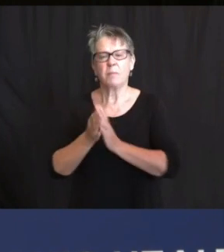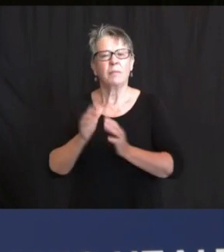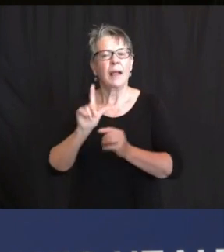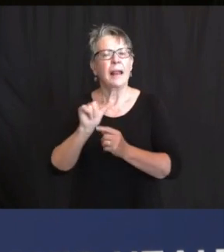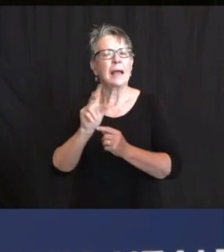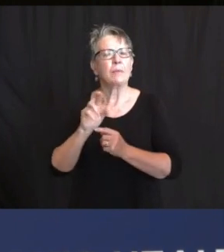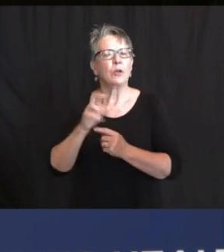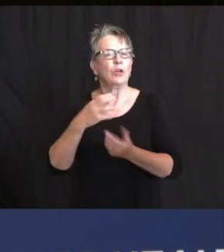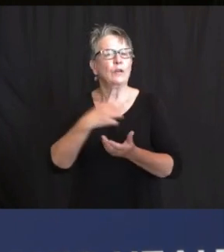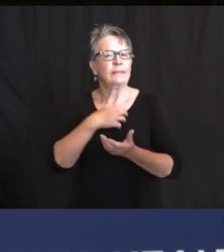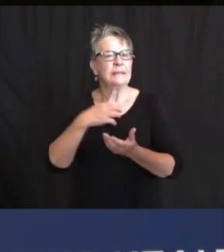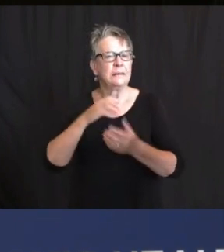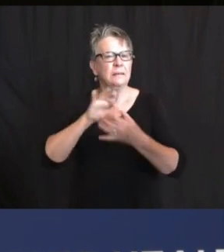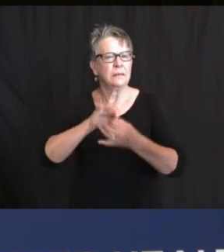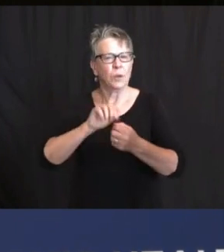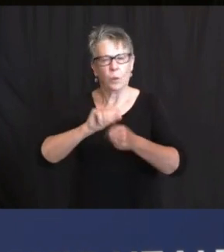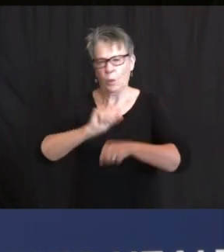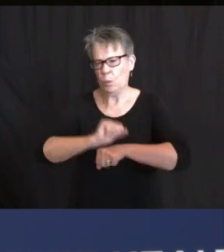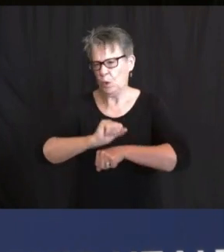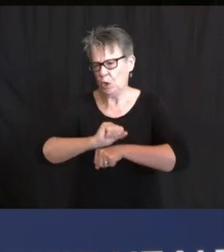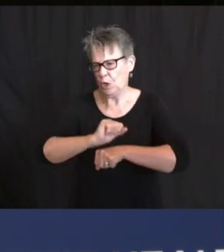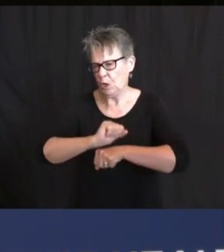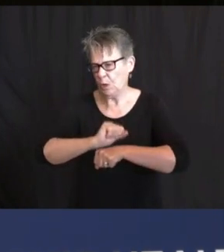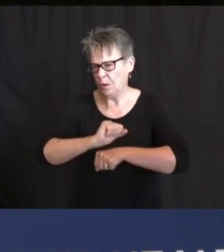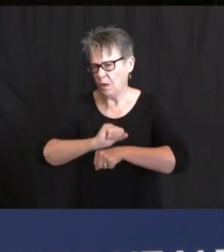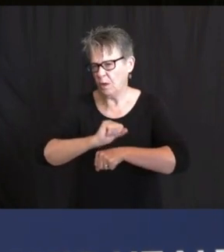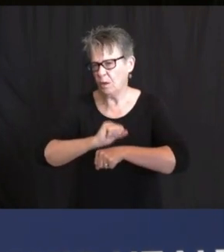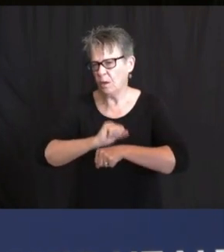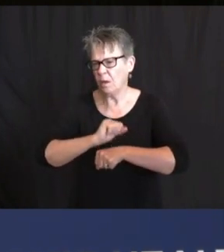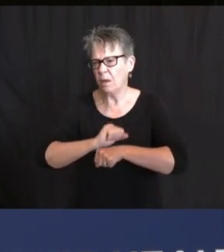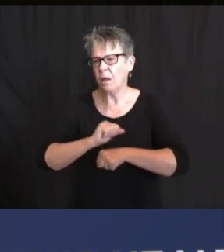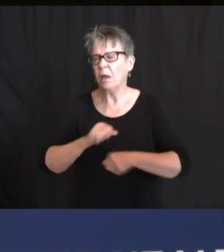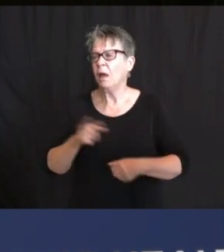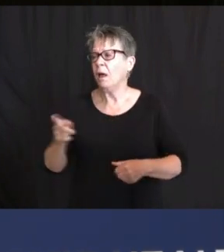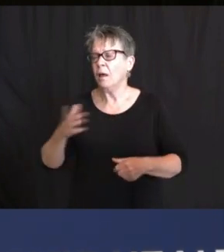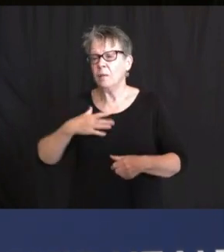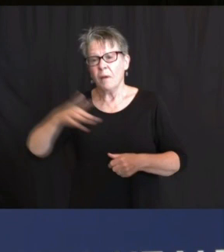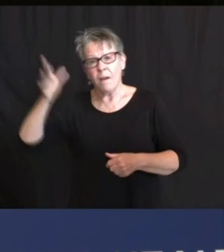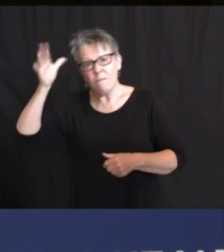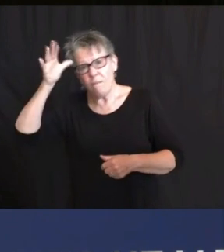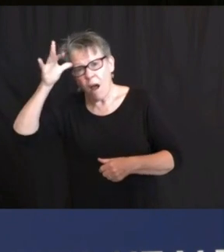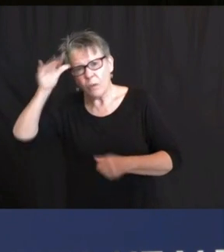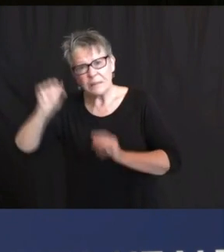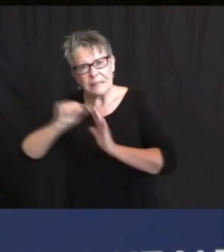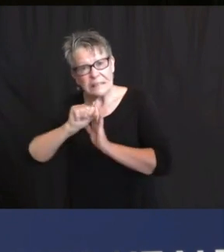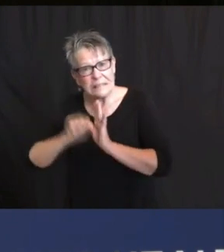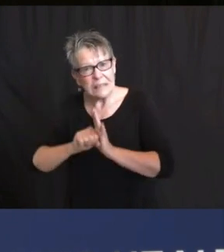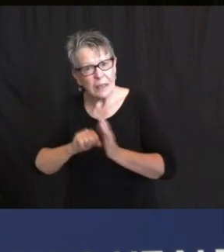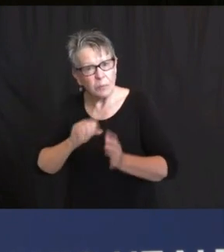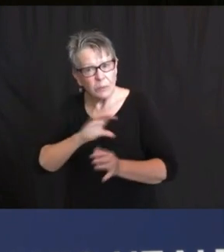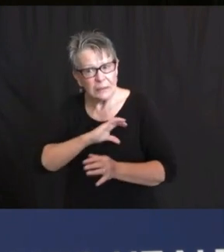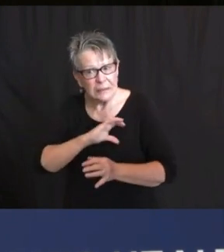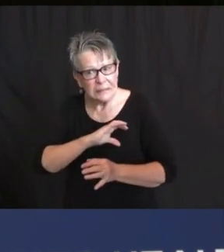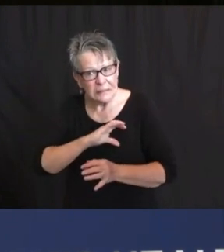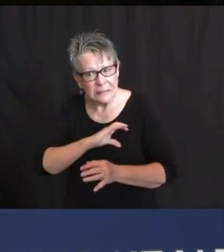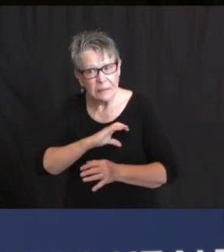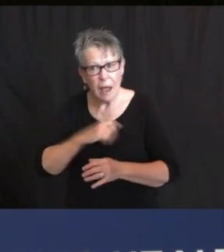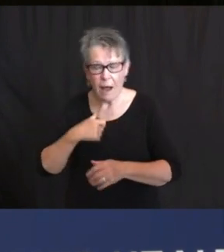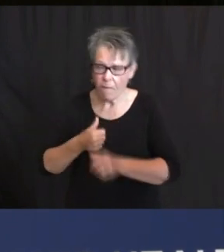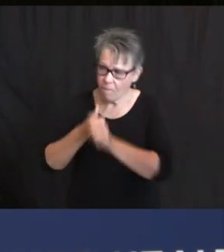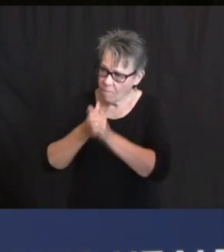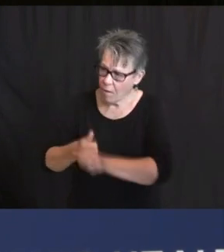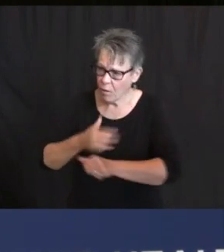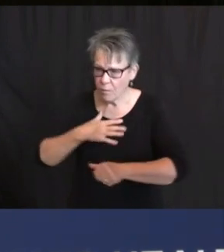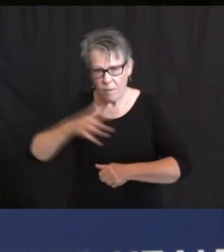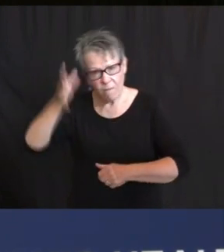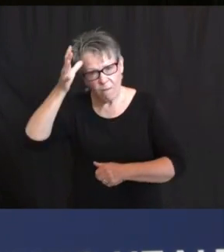couldn't be more proud simply to call myself a Jersey trooper. But unfortunately, as we all well know, sometimes when you reach